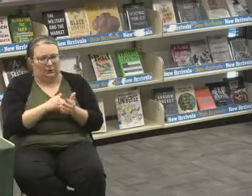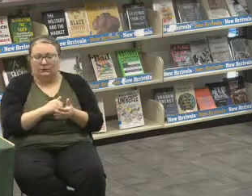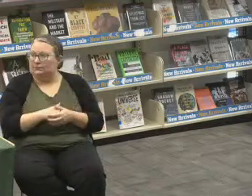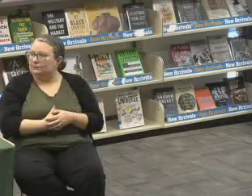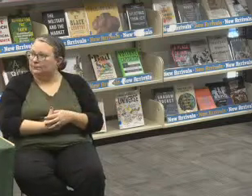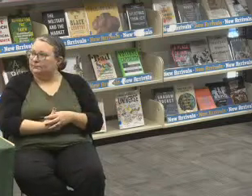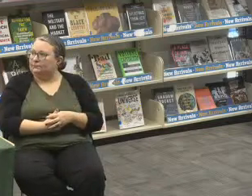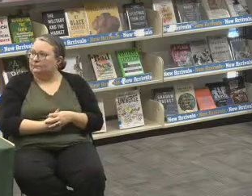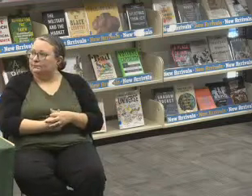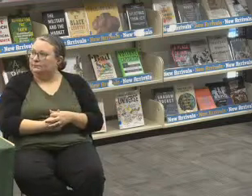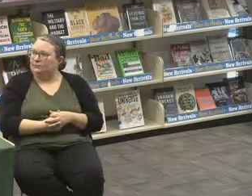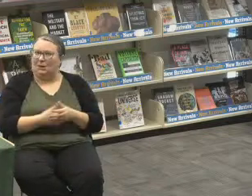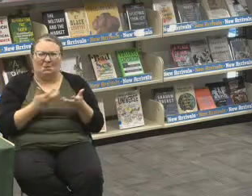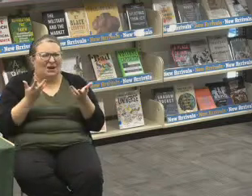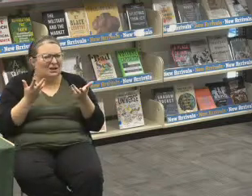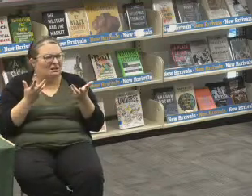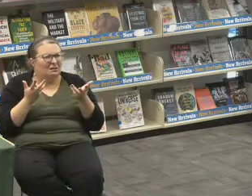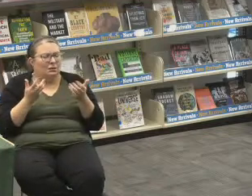What?